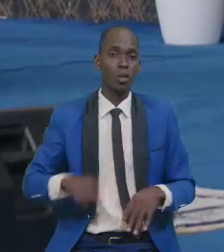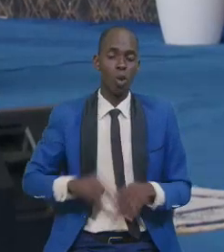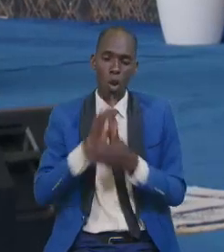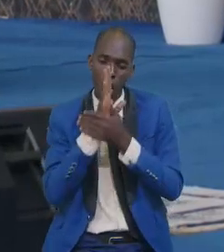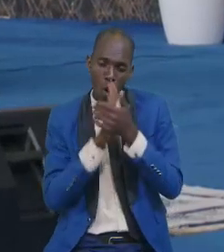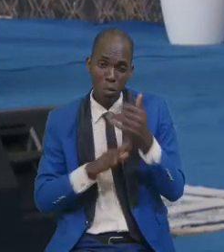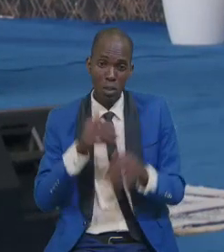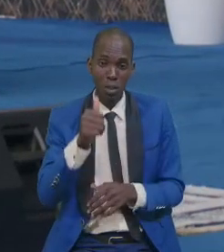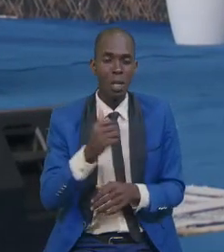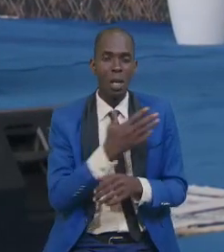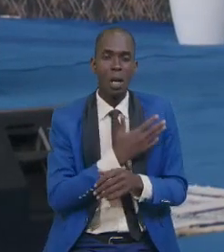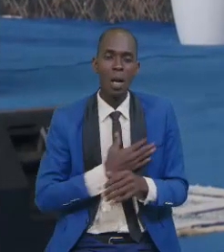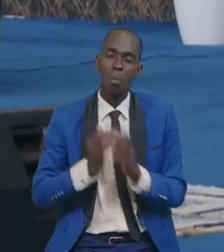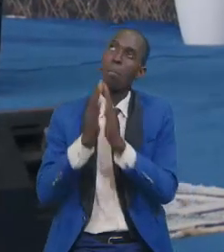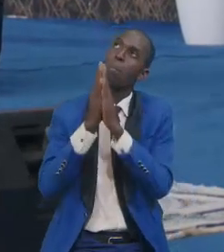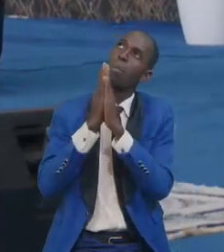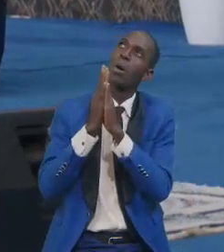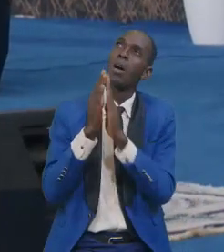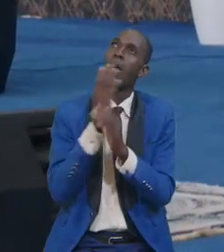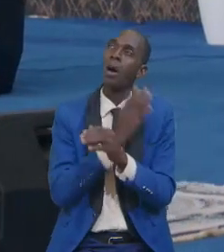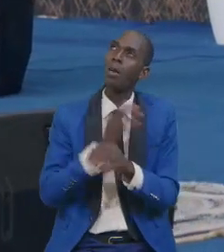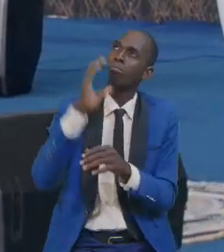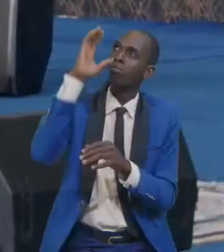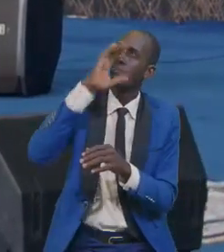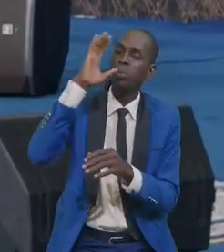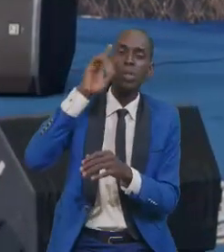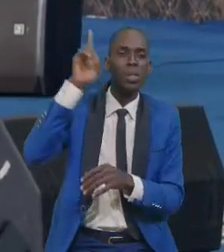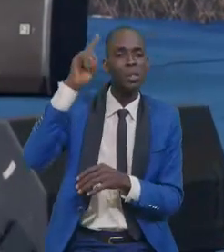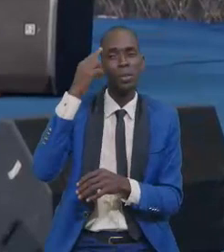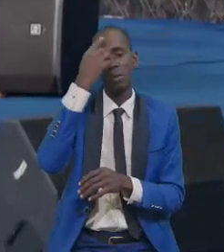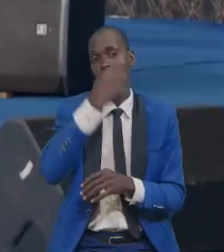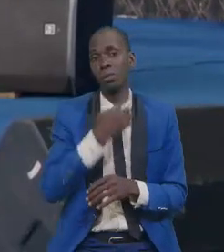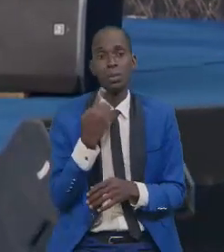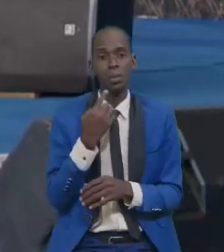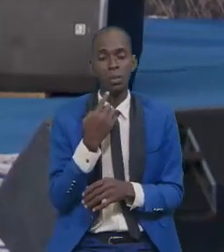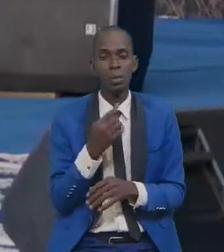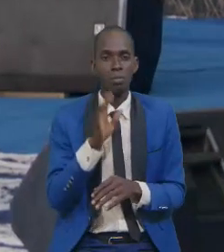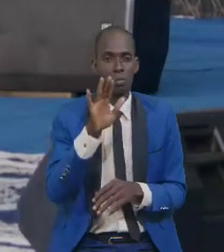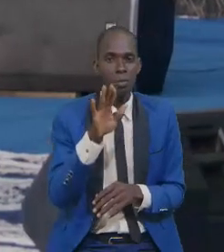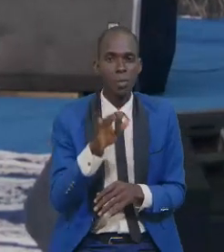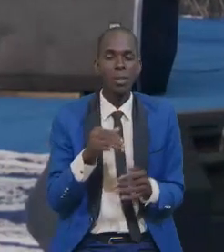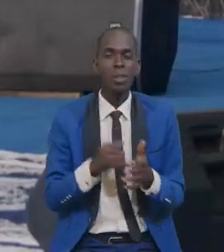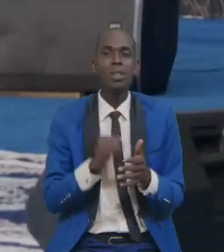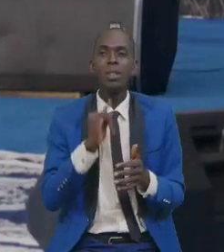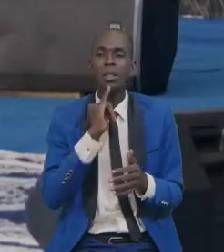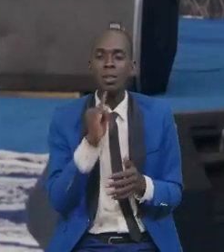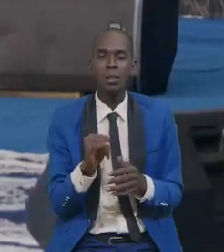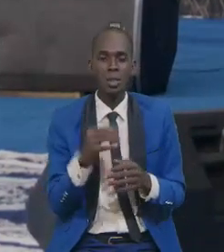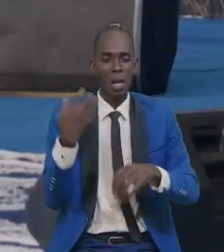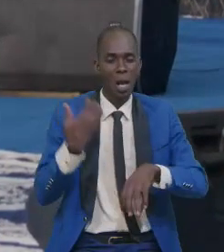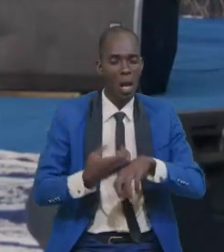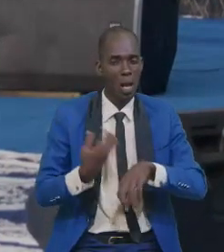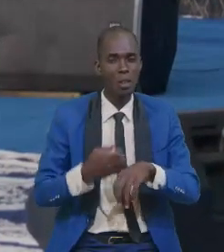my face. It's difficult to see two conflicting things at the